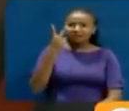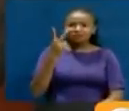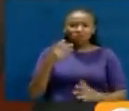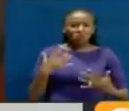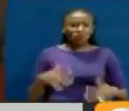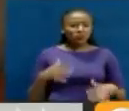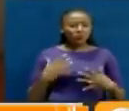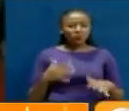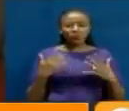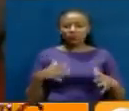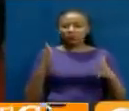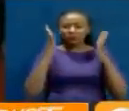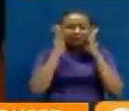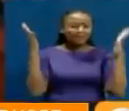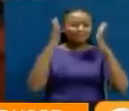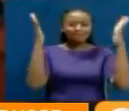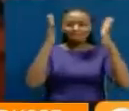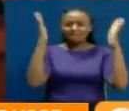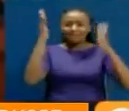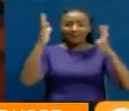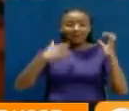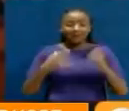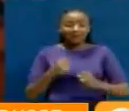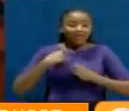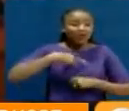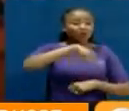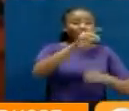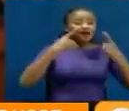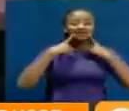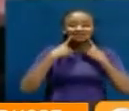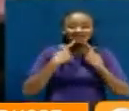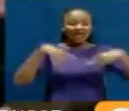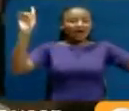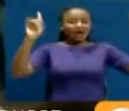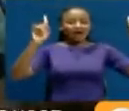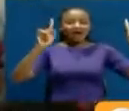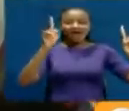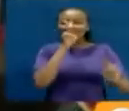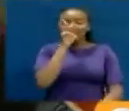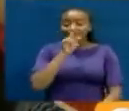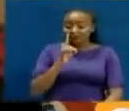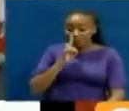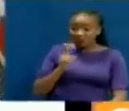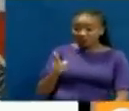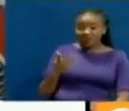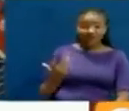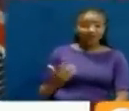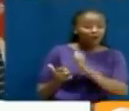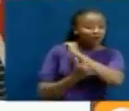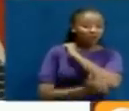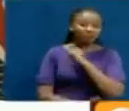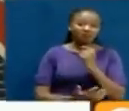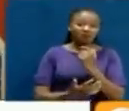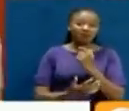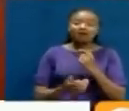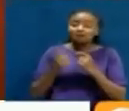loose. I rose up, banged the door, went and at the balcony and I shouted. Alan's humble background meant that a scholarship is